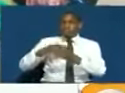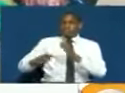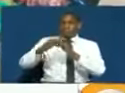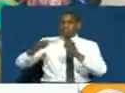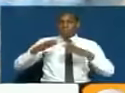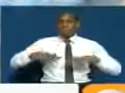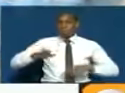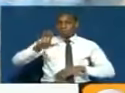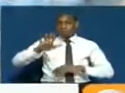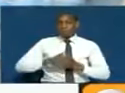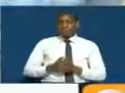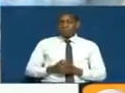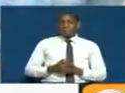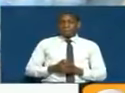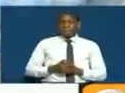claimed 5 lives.